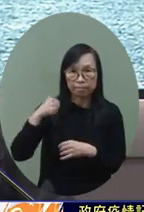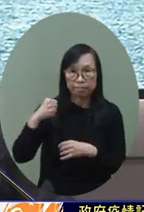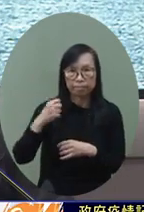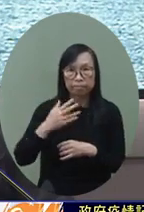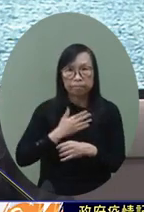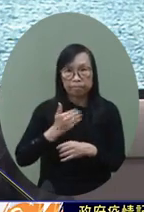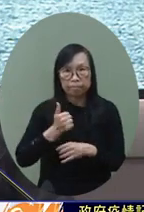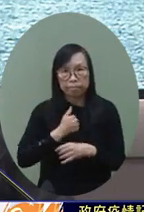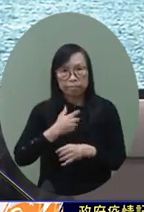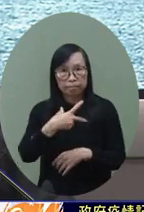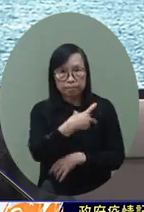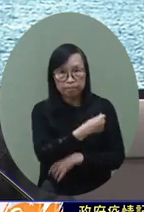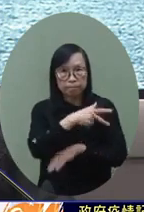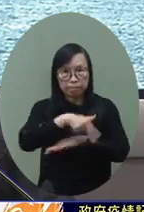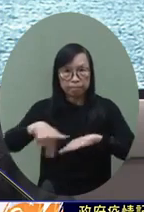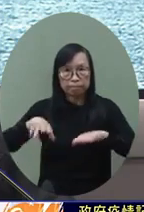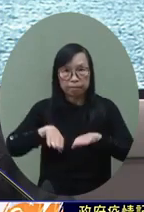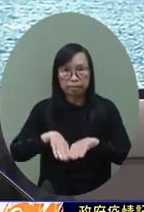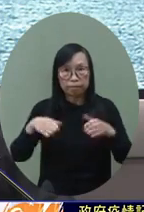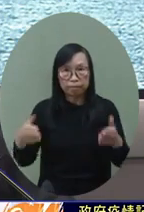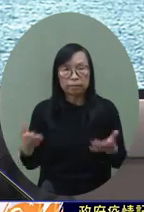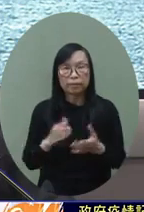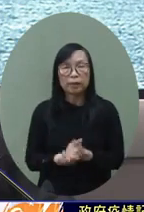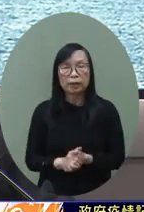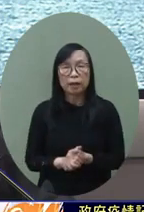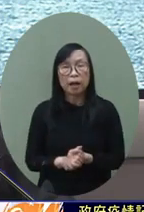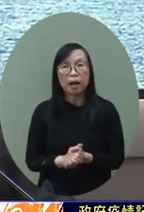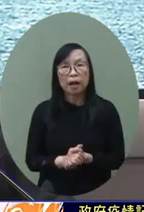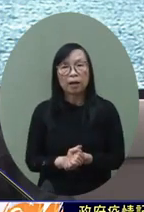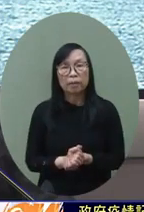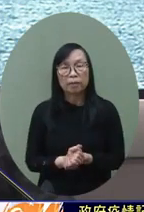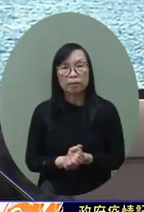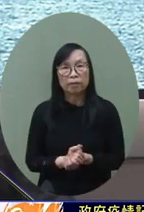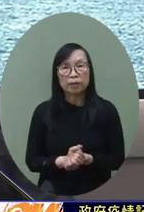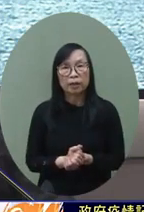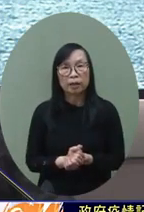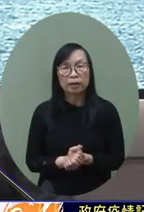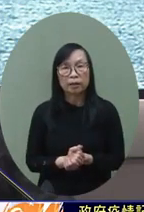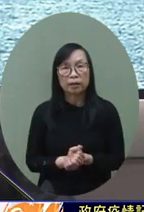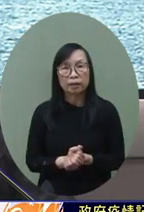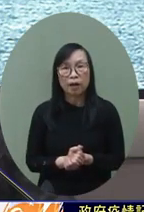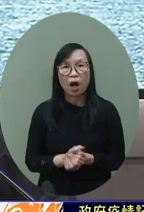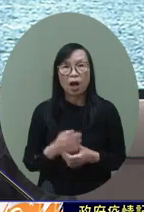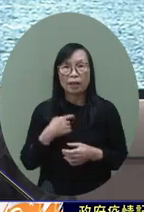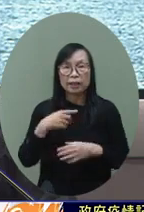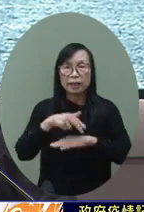So through legislation,and for the emergency use of a vaccine which is developed within a